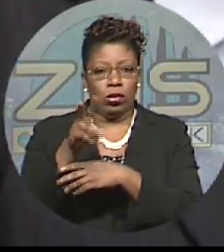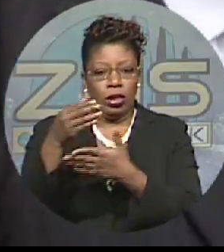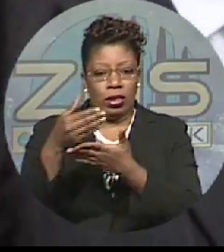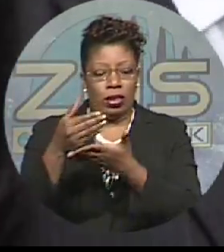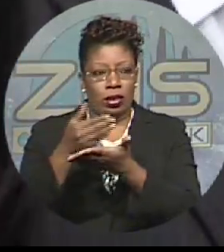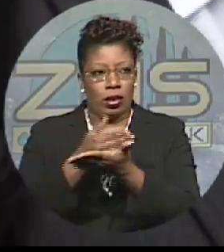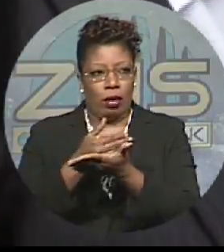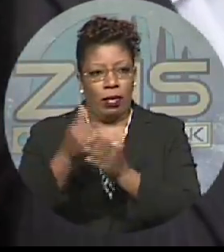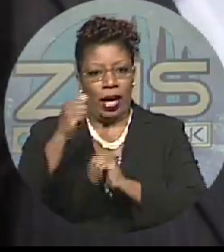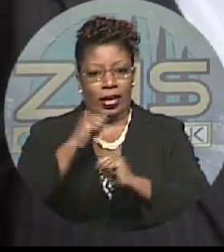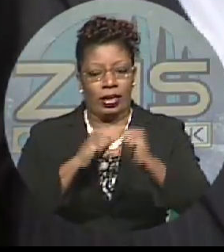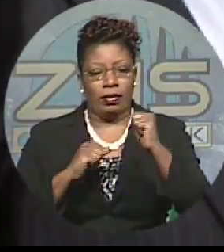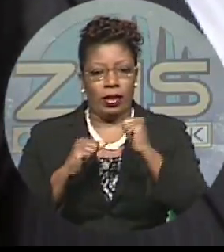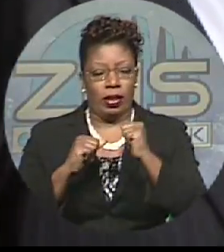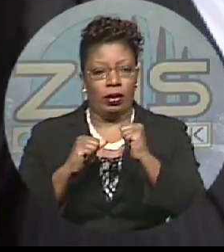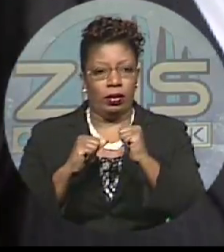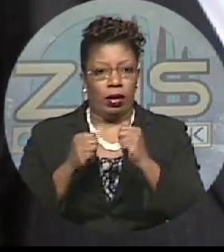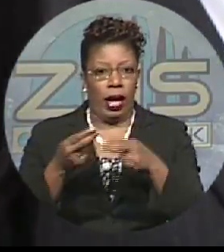some activities,